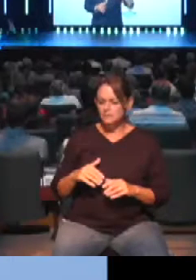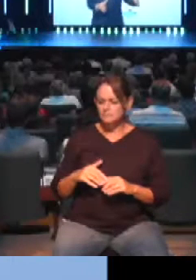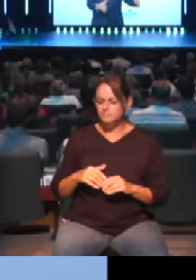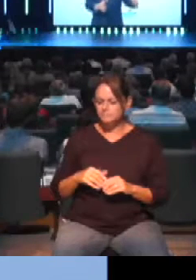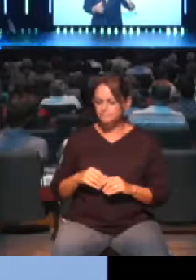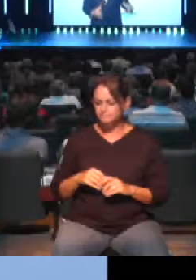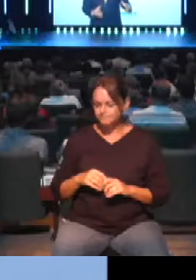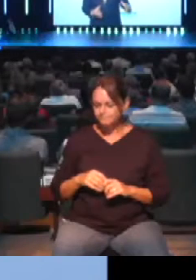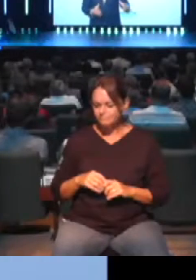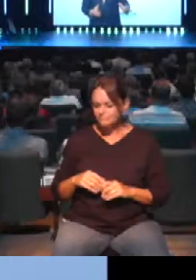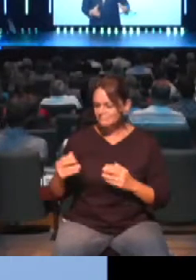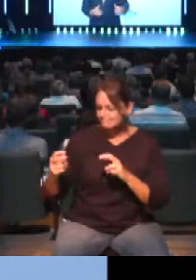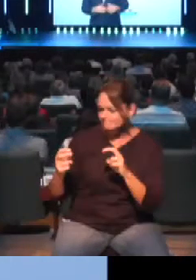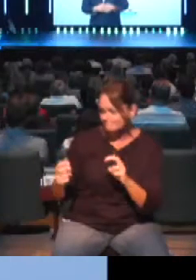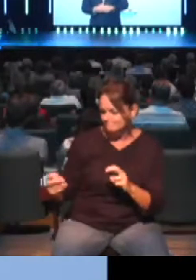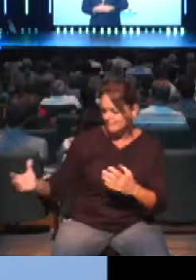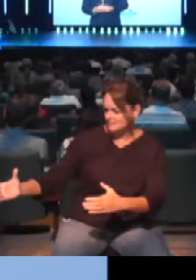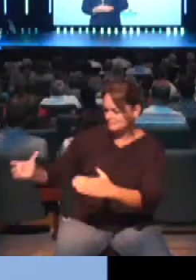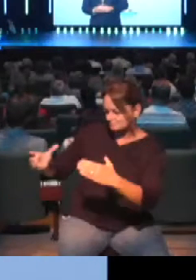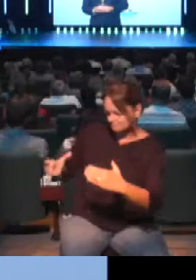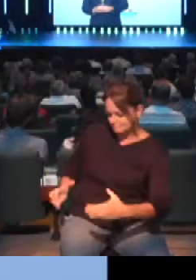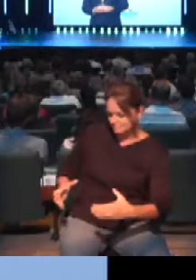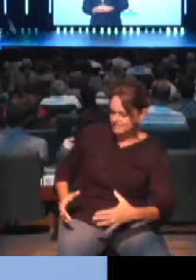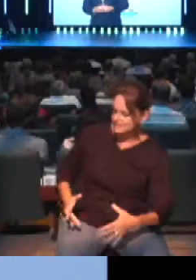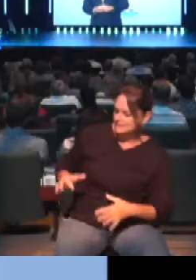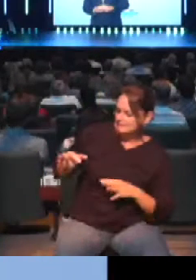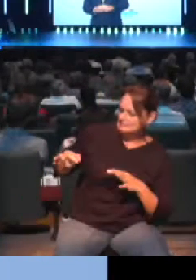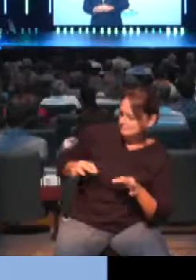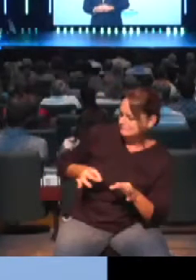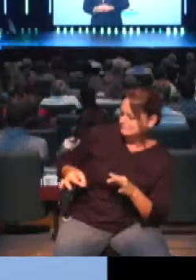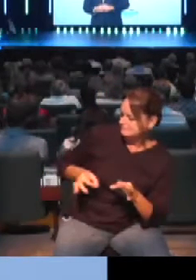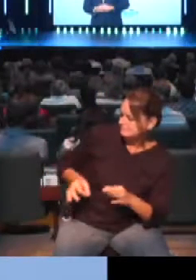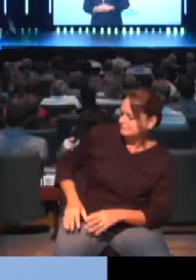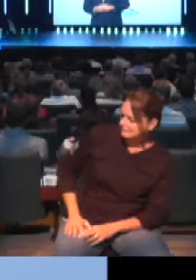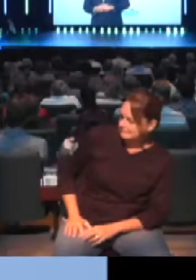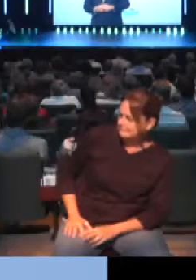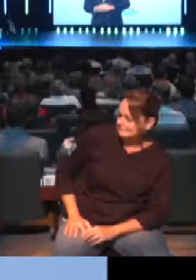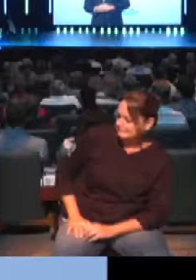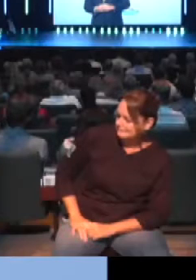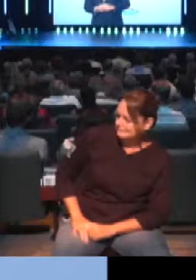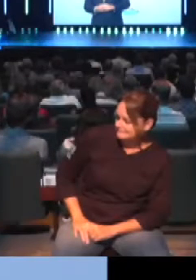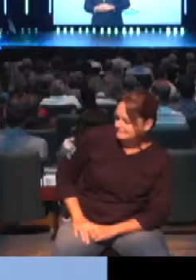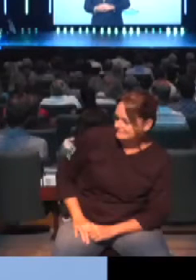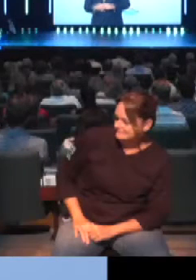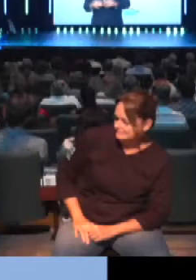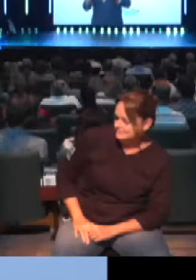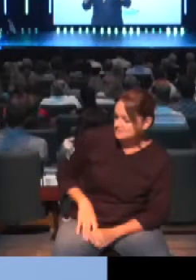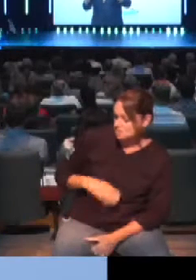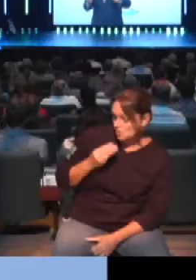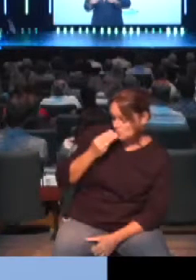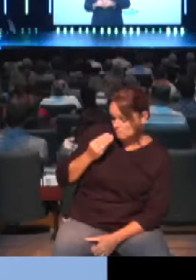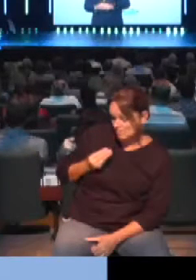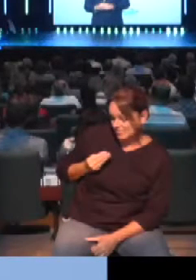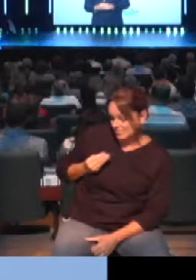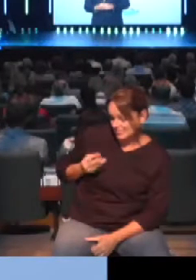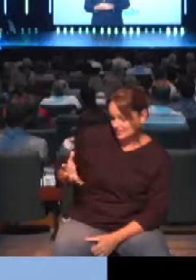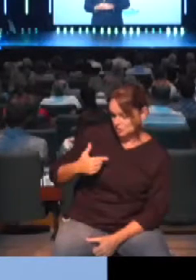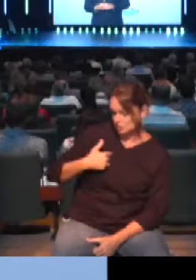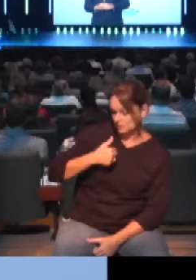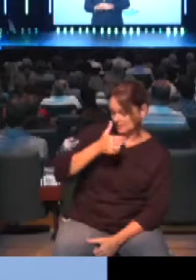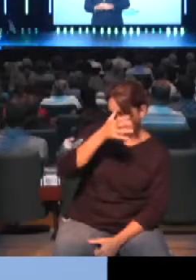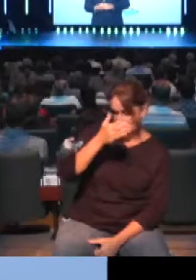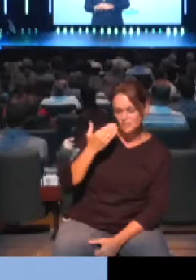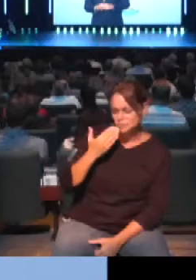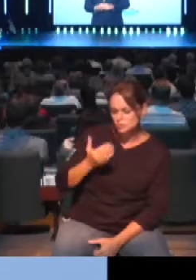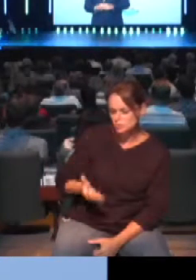And I took my son and I set him in my lap and I said, son, there's something that I need to tell you about Daddy that you